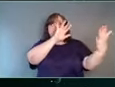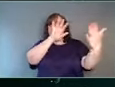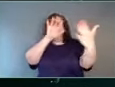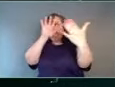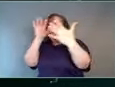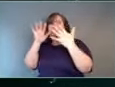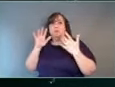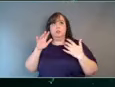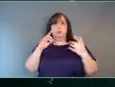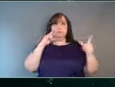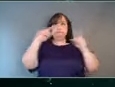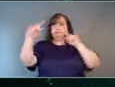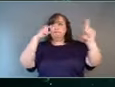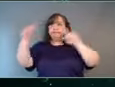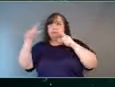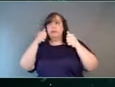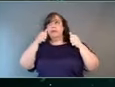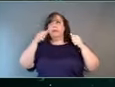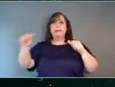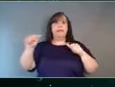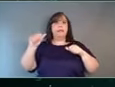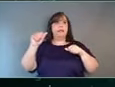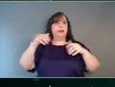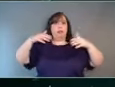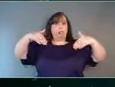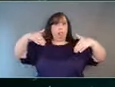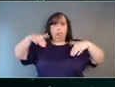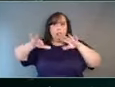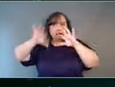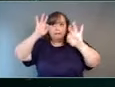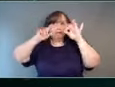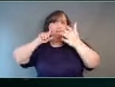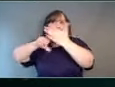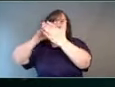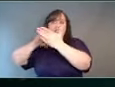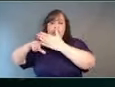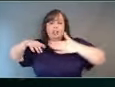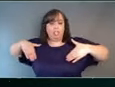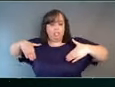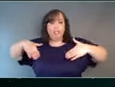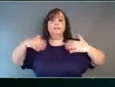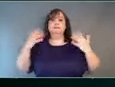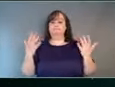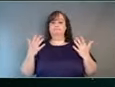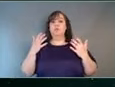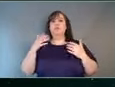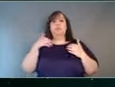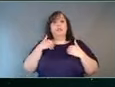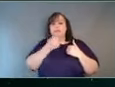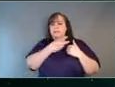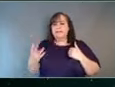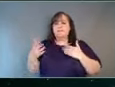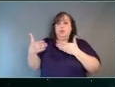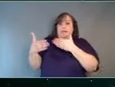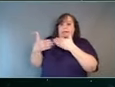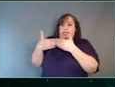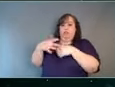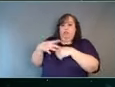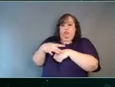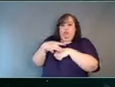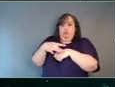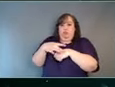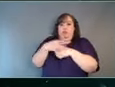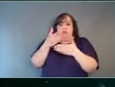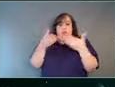for asteroids that we haven't yet discovered. So there is a number of near-Earth object surveys, and they are doing